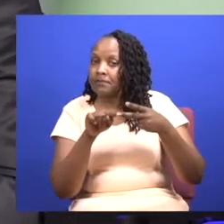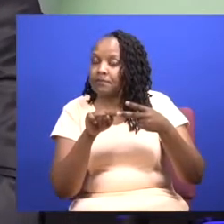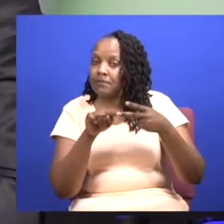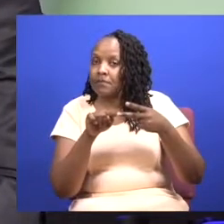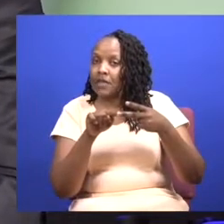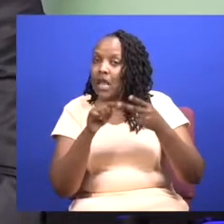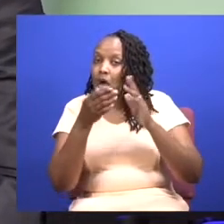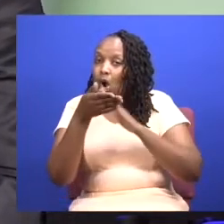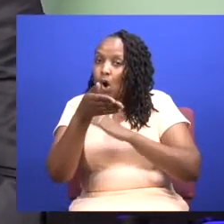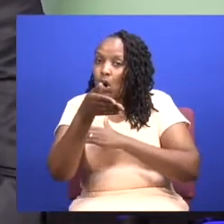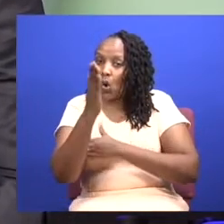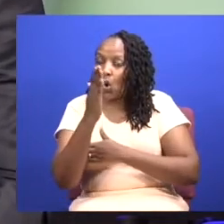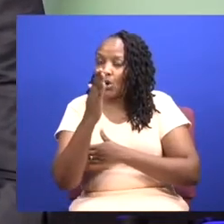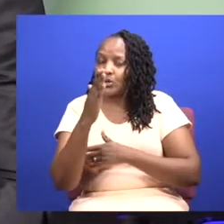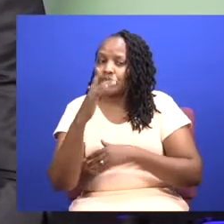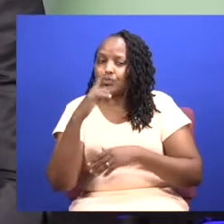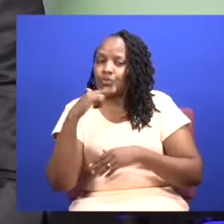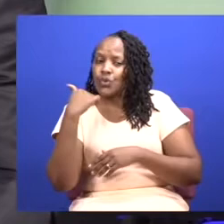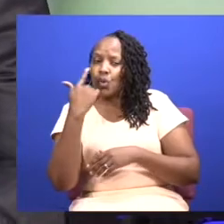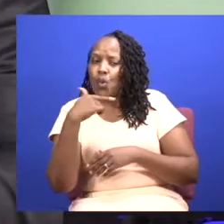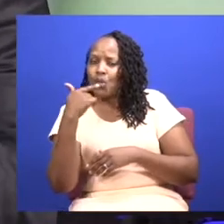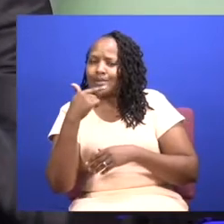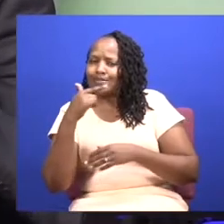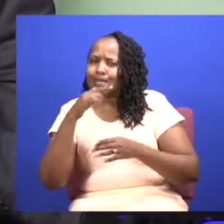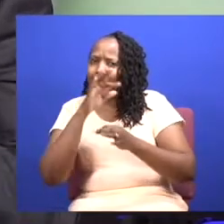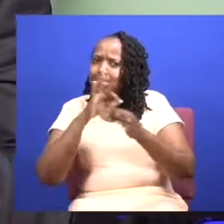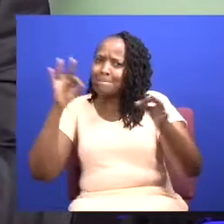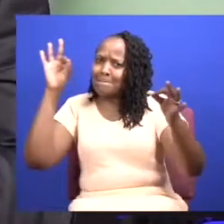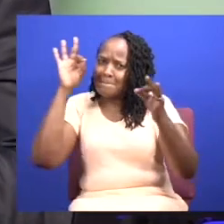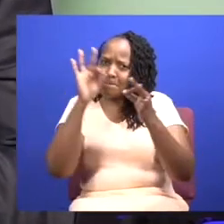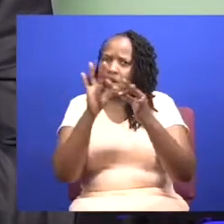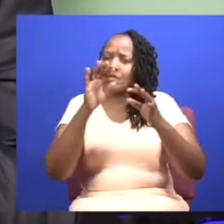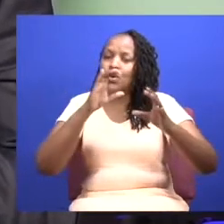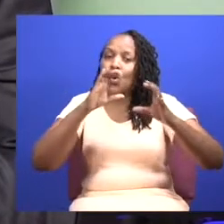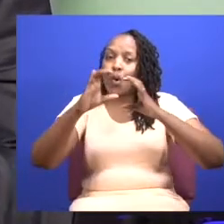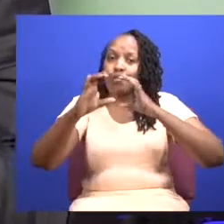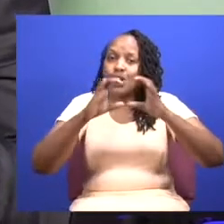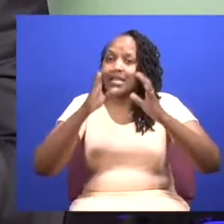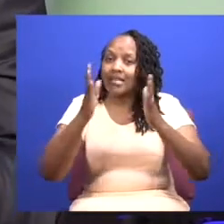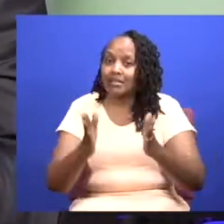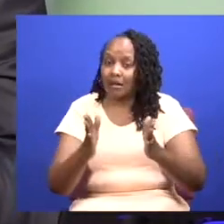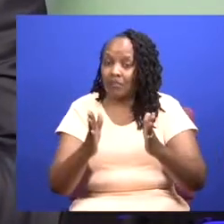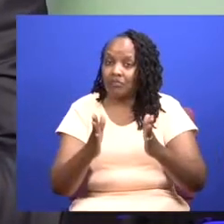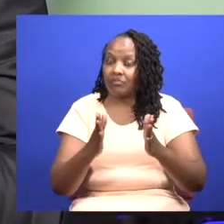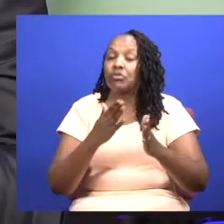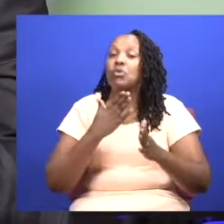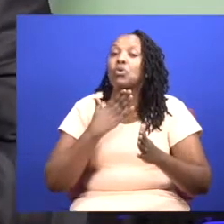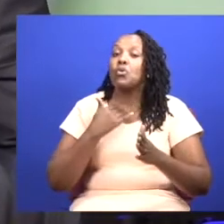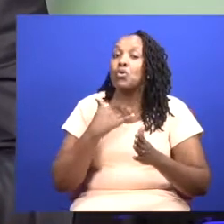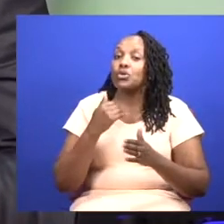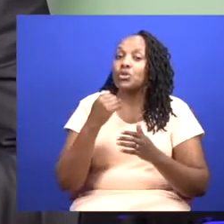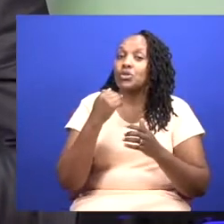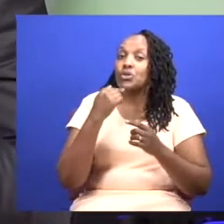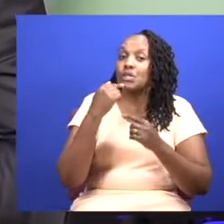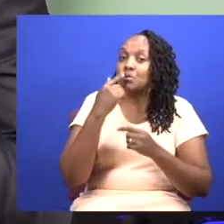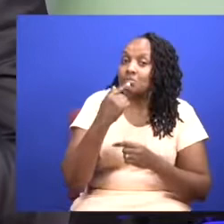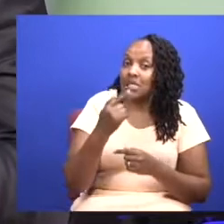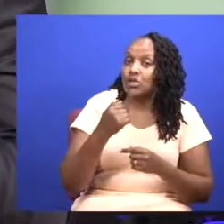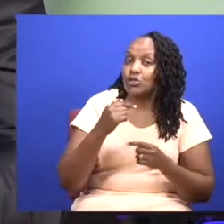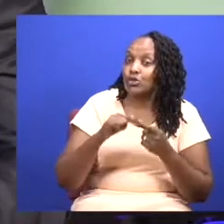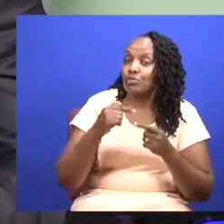that God, who is the perfect communicator, wants to speak to us in a language that